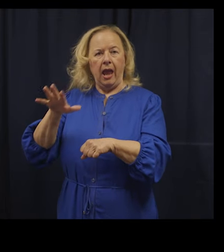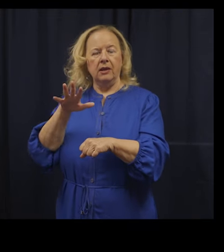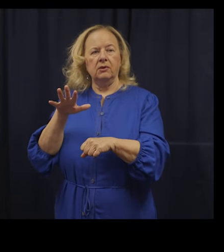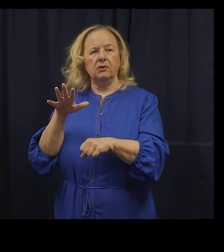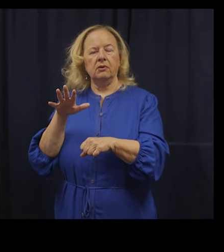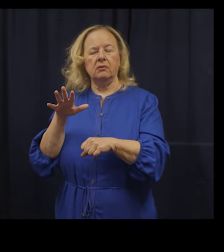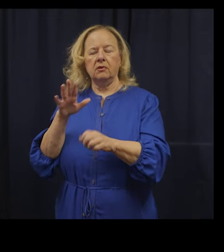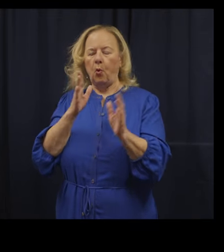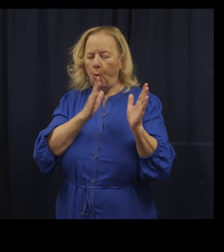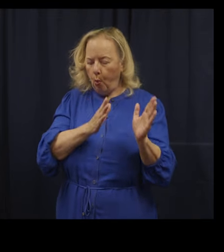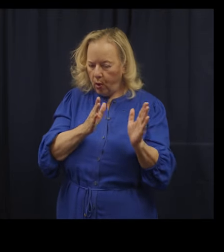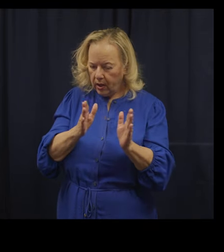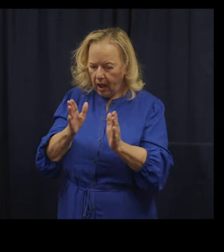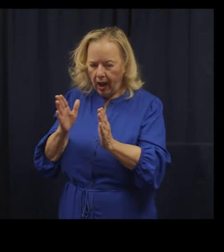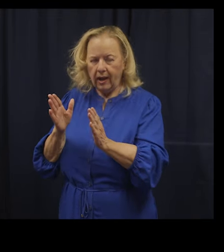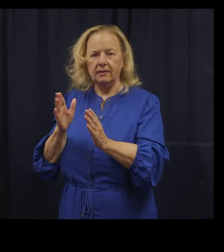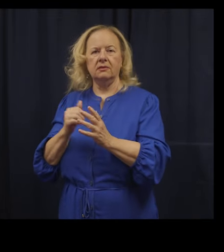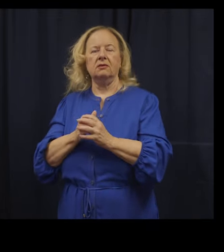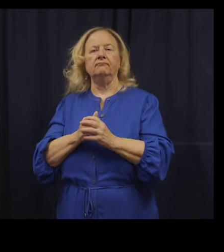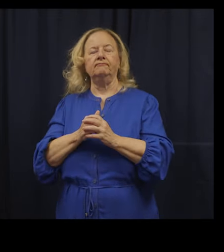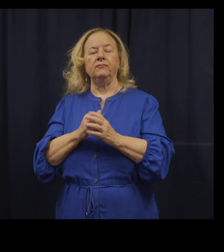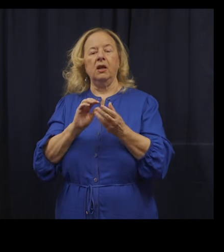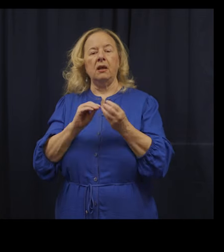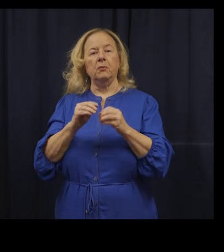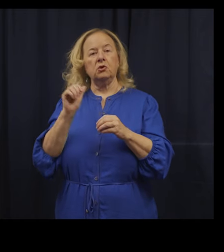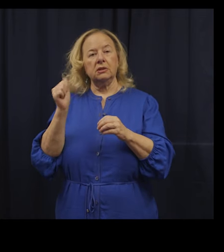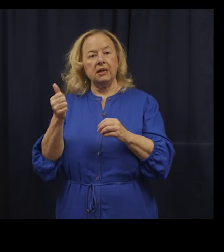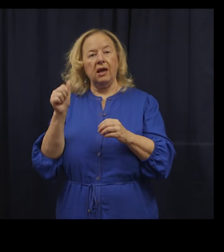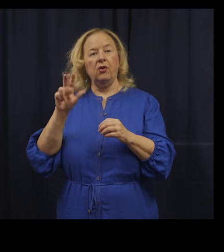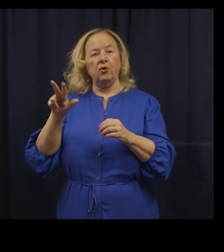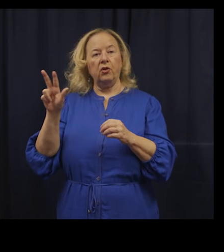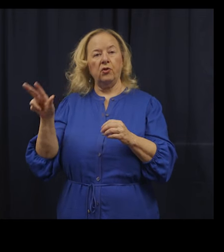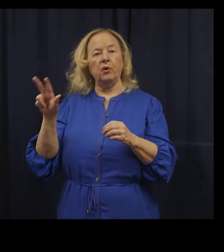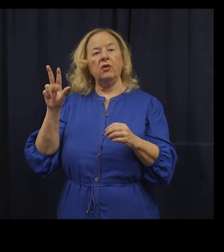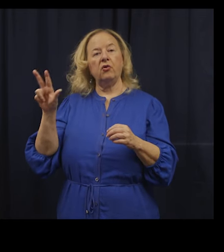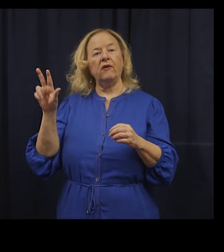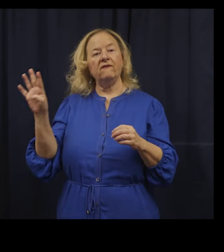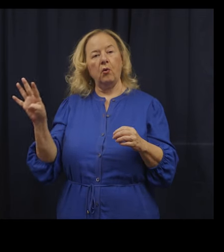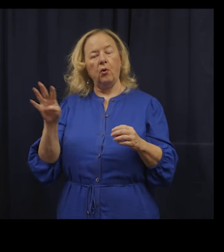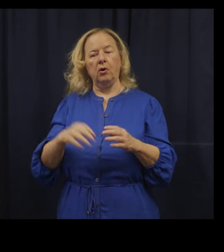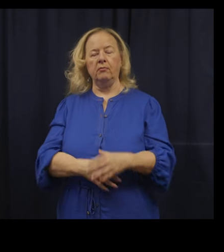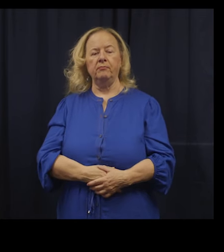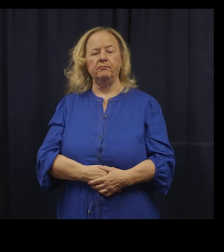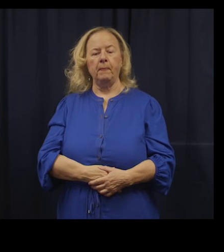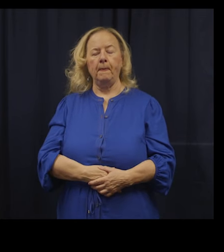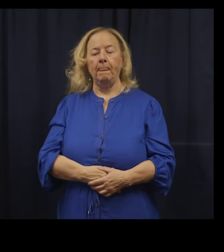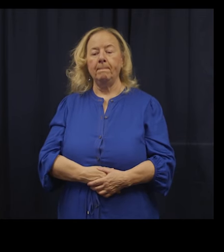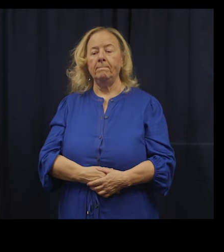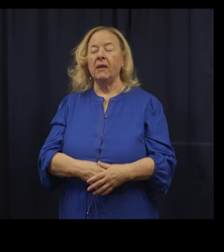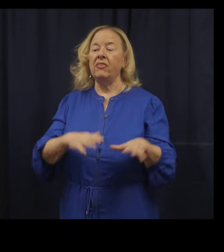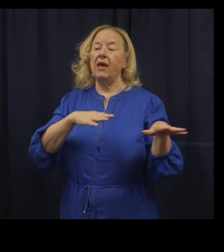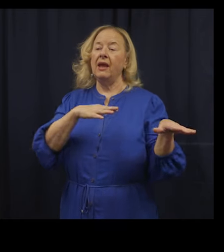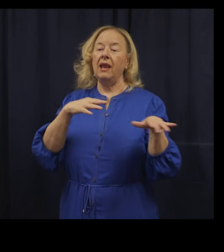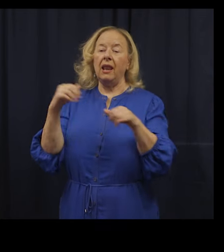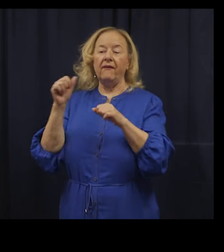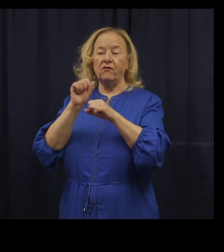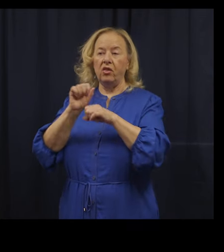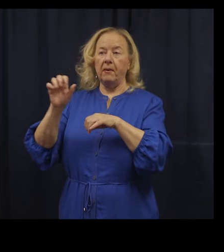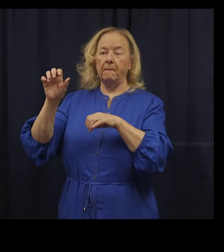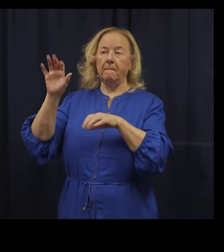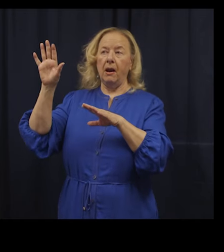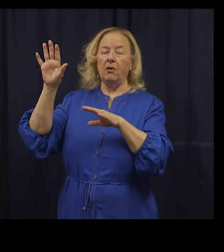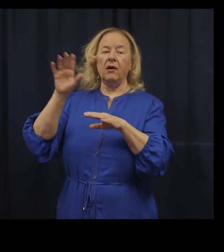all organized. And then look at Numbers 10, 33 and 34. It says, they departed from the mount of the